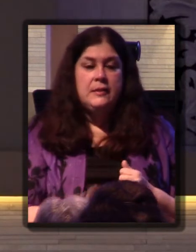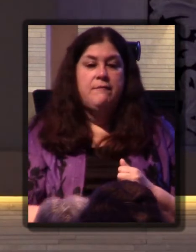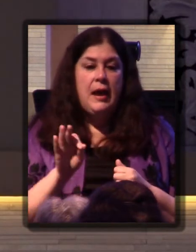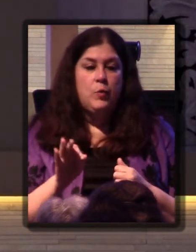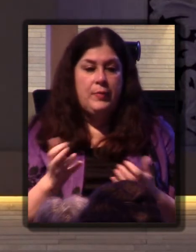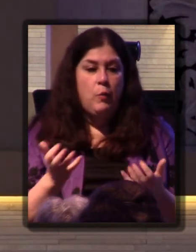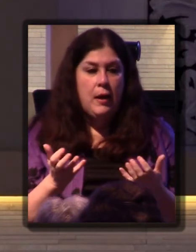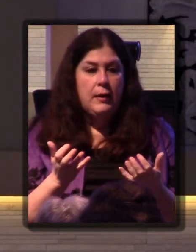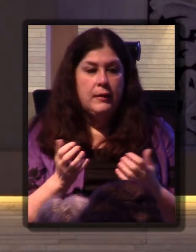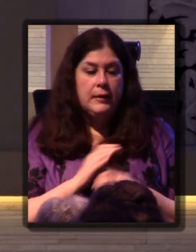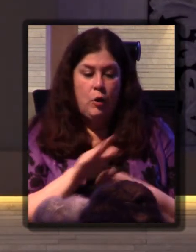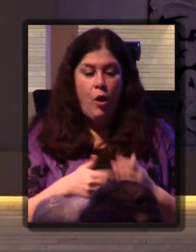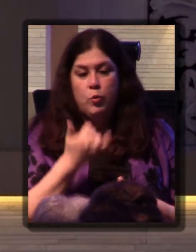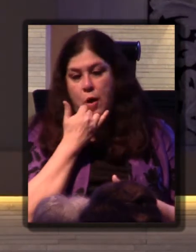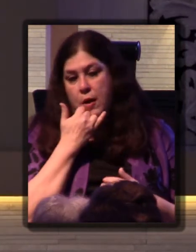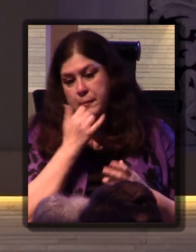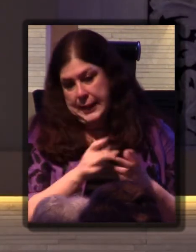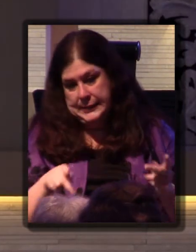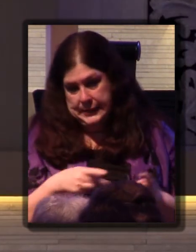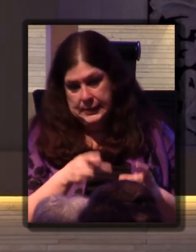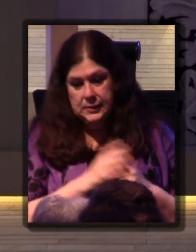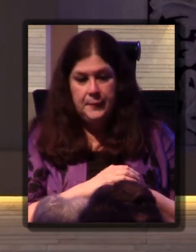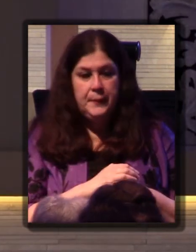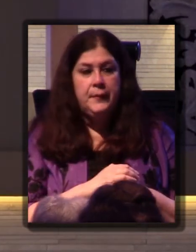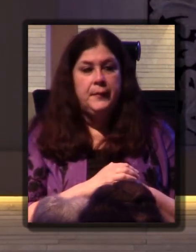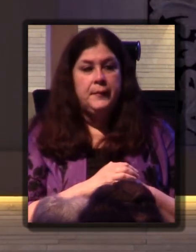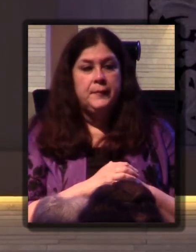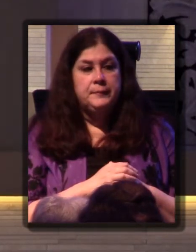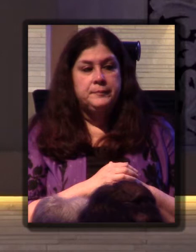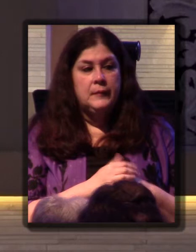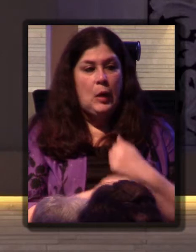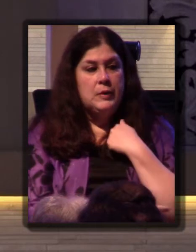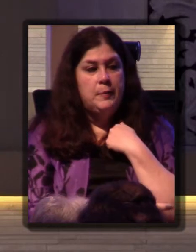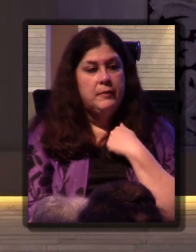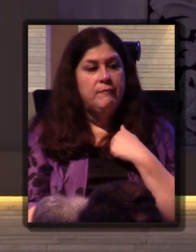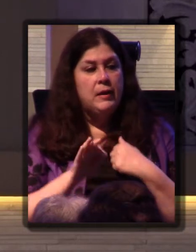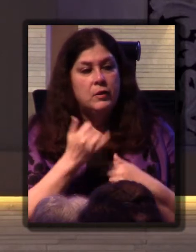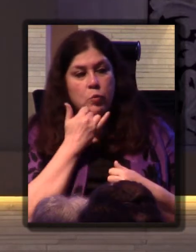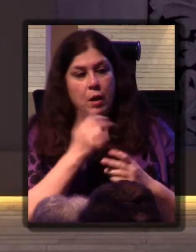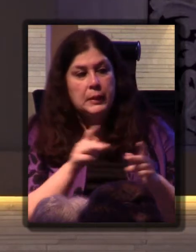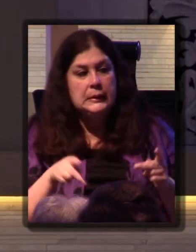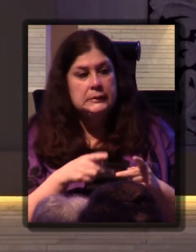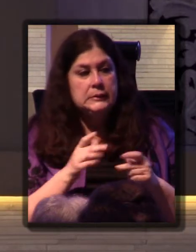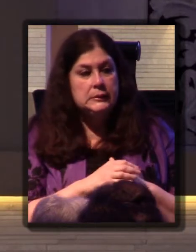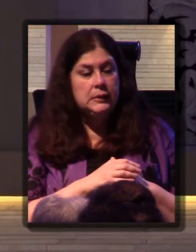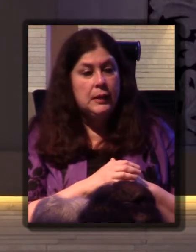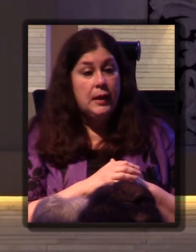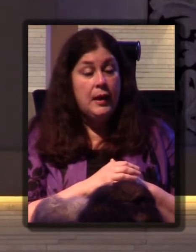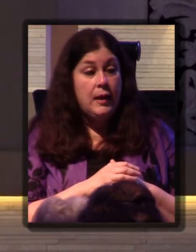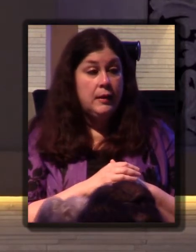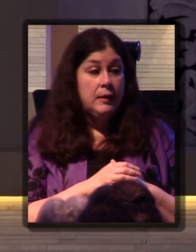find what they were looking for in all the wrong places. They were tempted to find it in all the wrong places. And